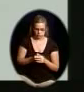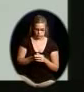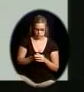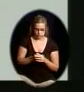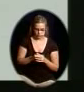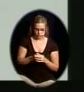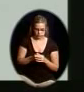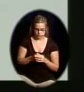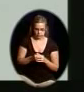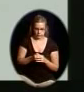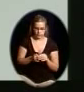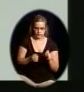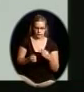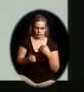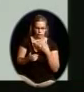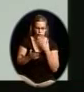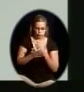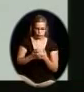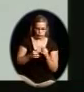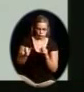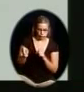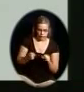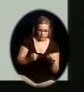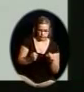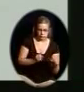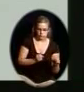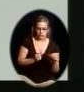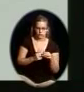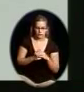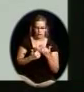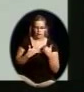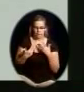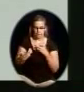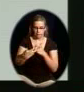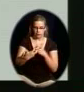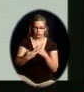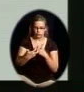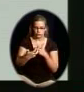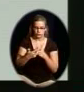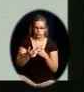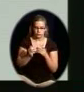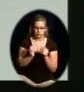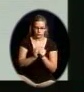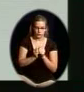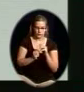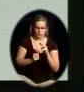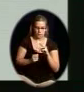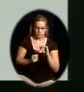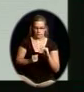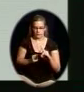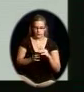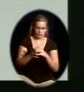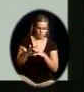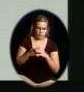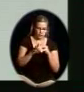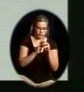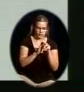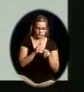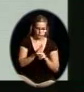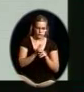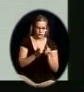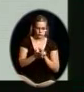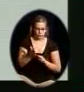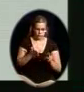so they're good strategic and research-based strategies. We have a partnership with Mid-American Nazarene University this year,